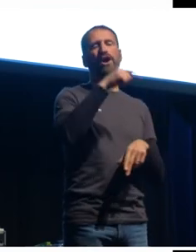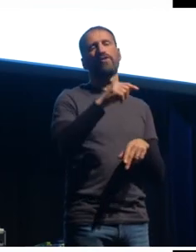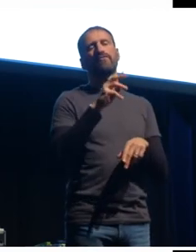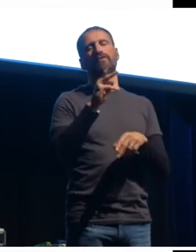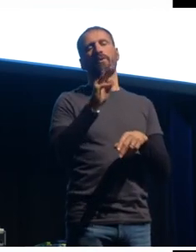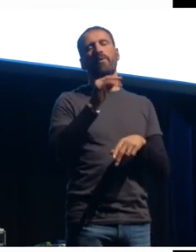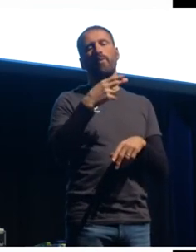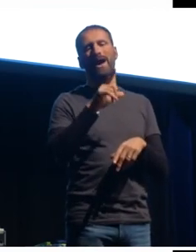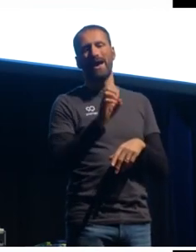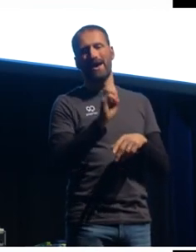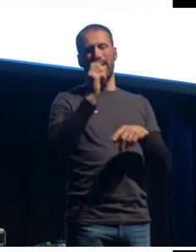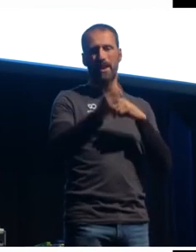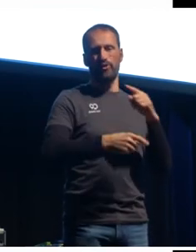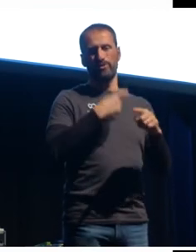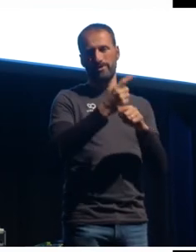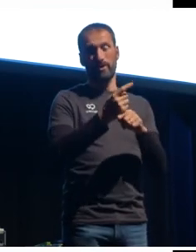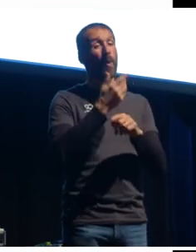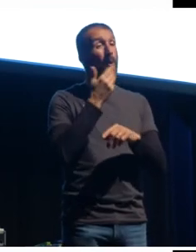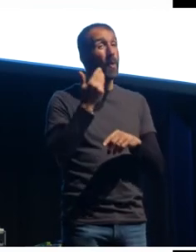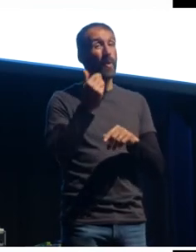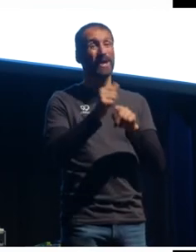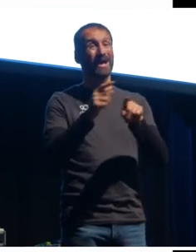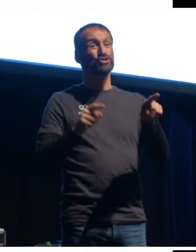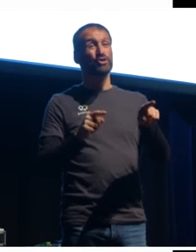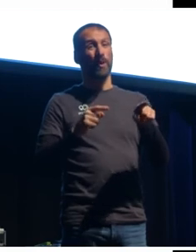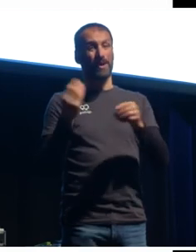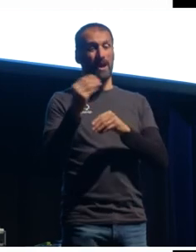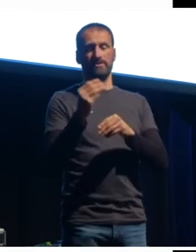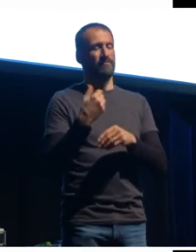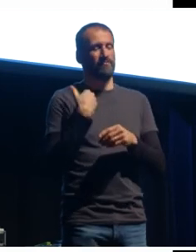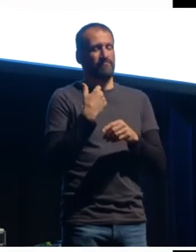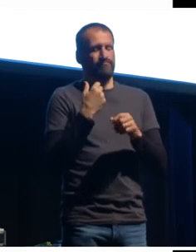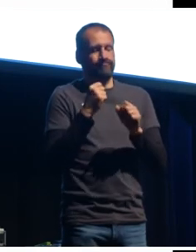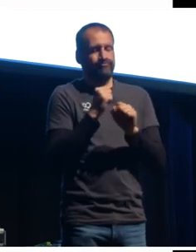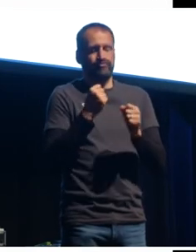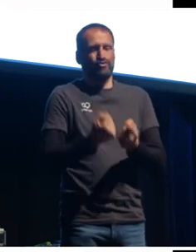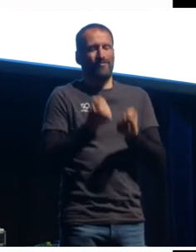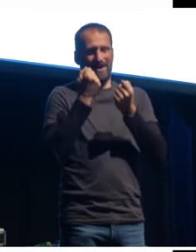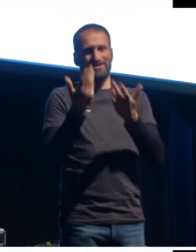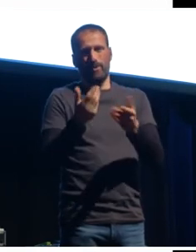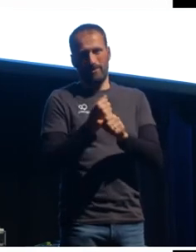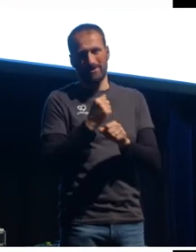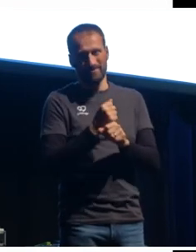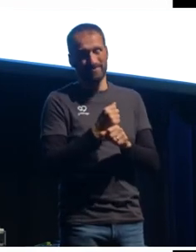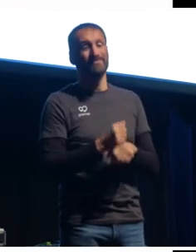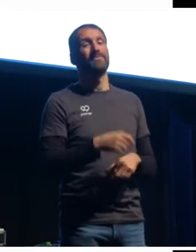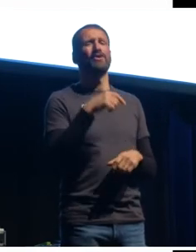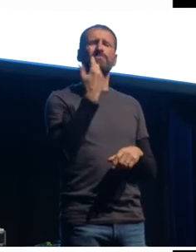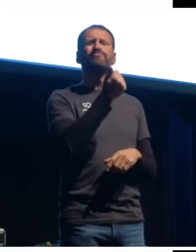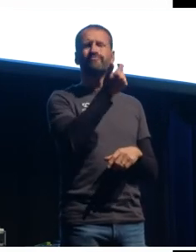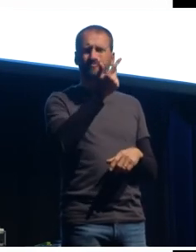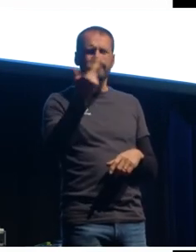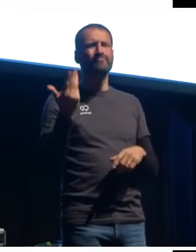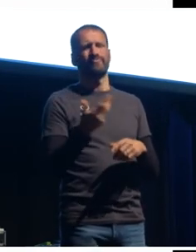that without async await would be incredibly hard to do. There are a lot of other cool ideas to things that you can do